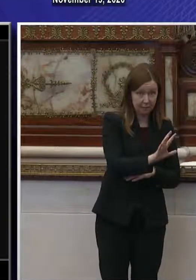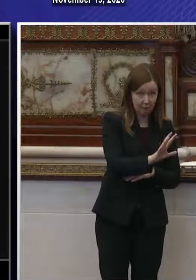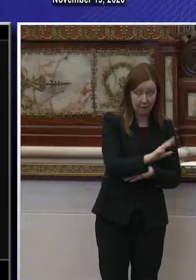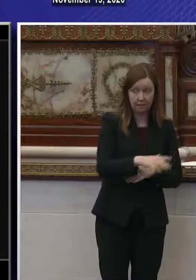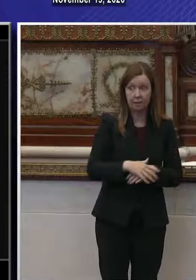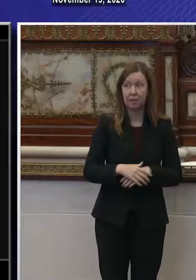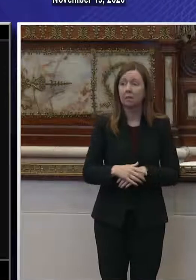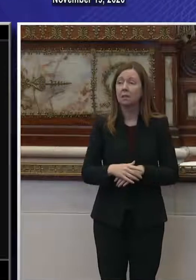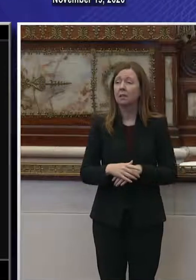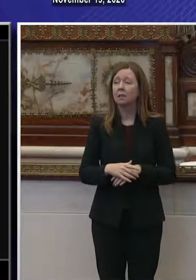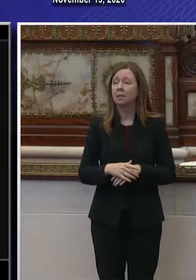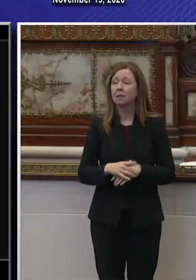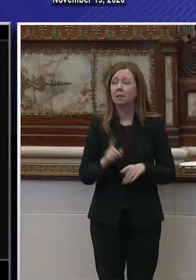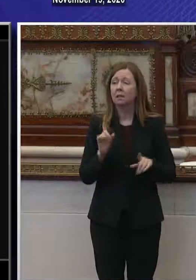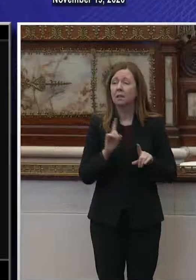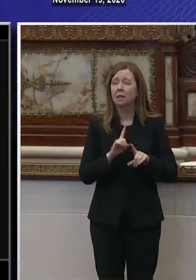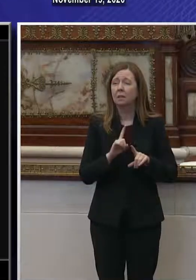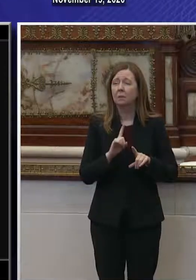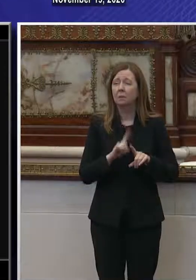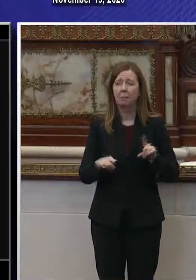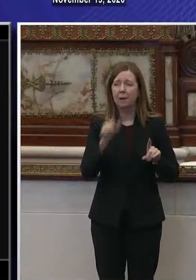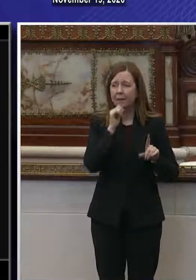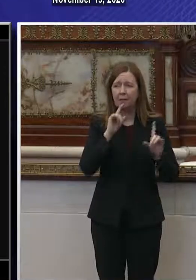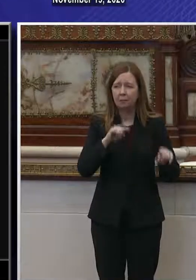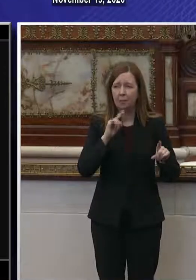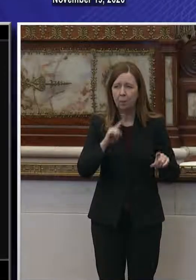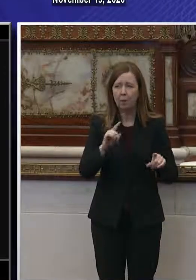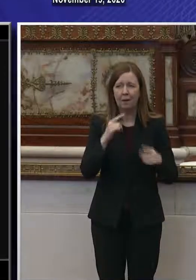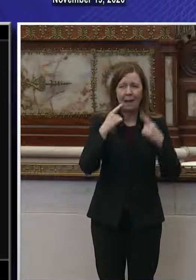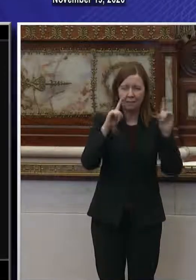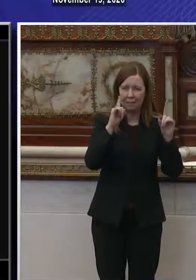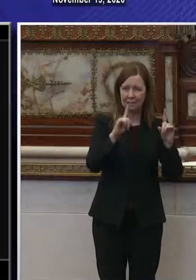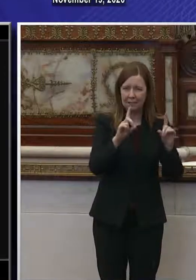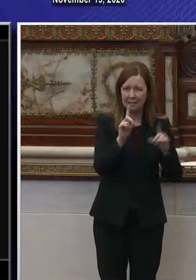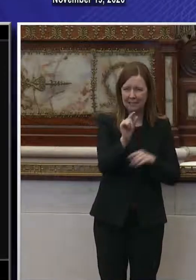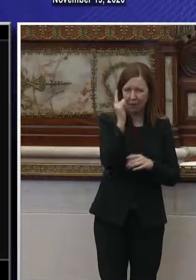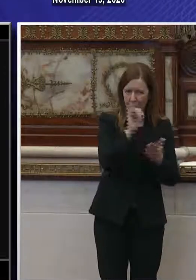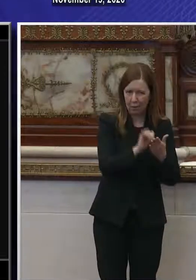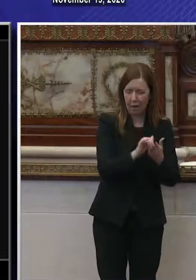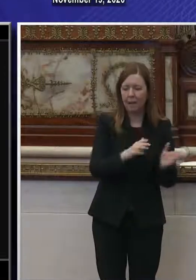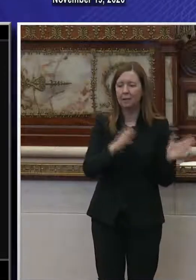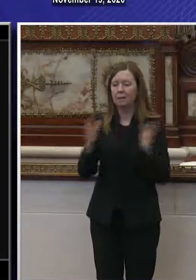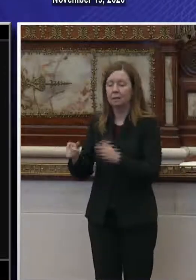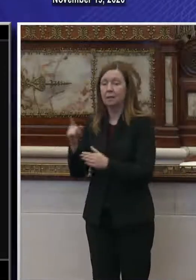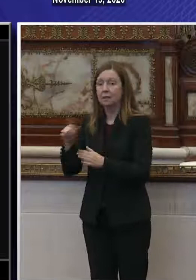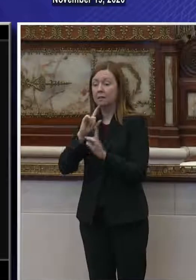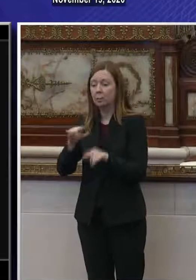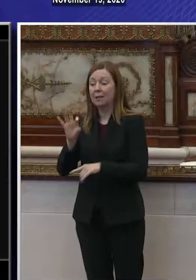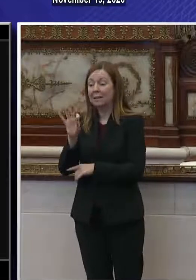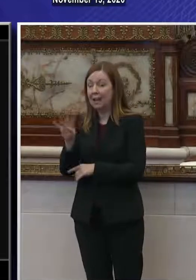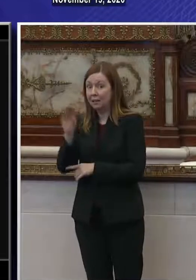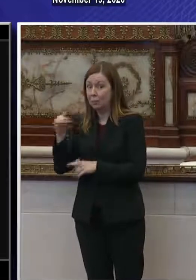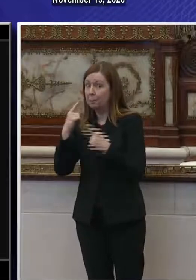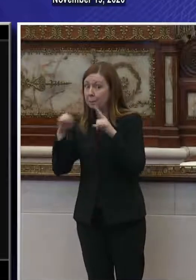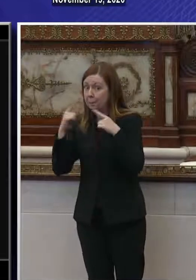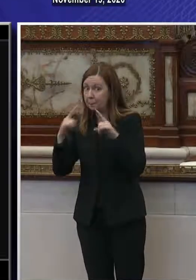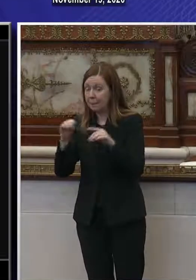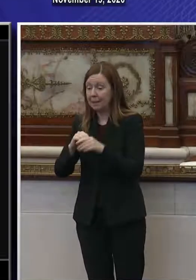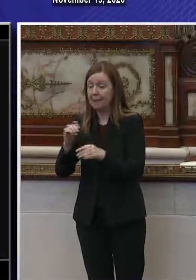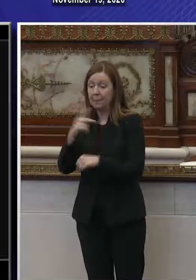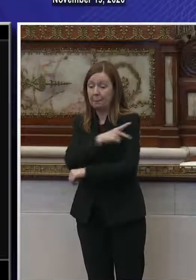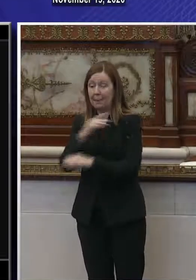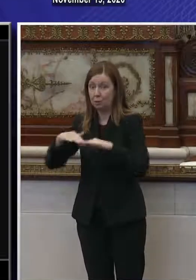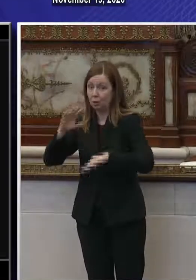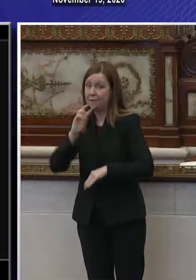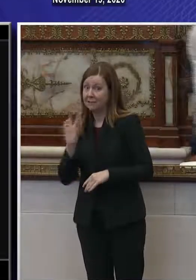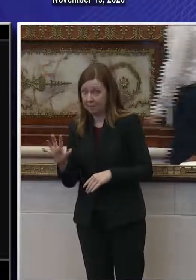65, though they did not report efficacy data for this group. The Pfizer reported a 94% efficacy in patients